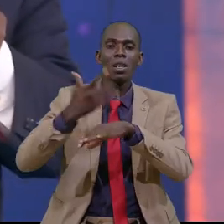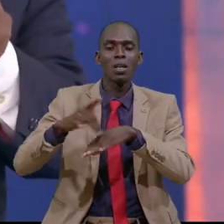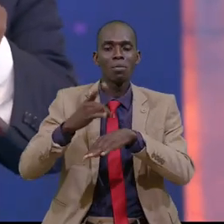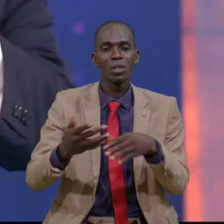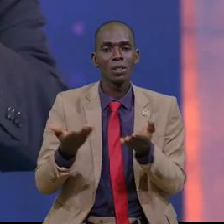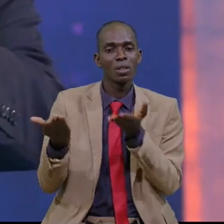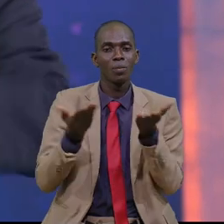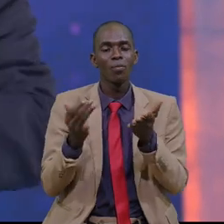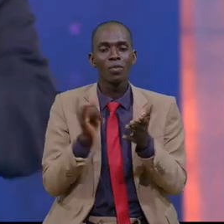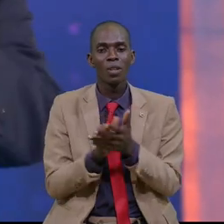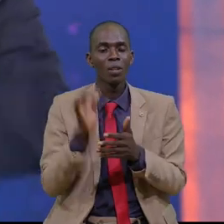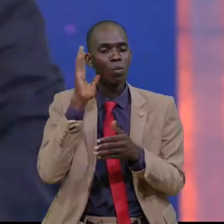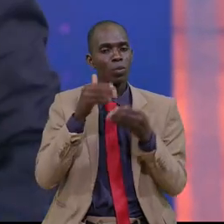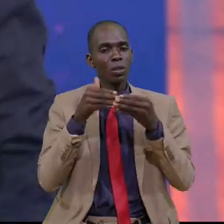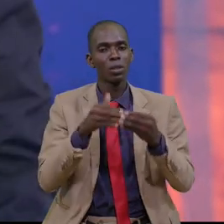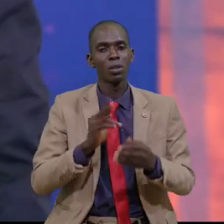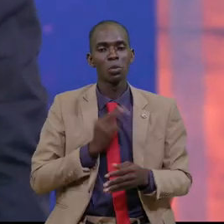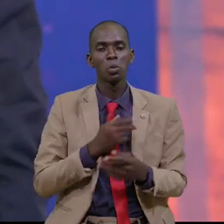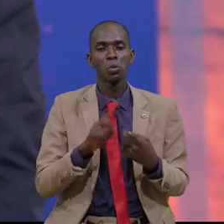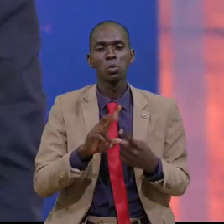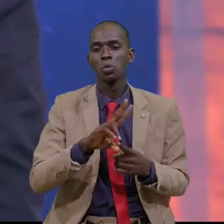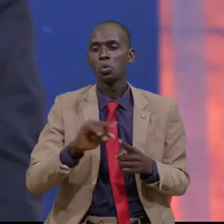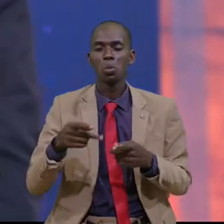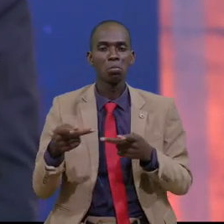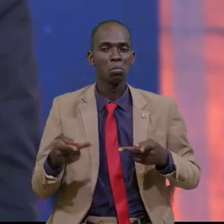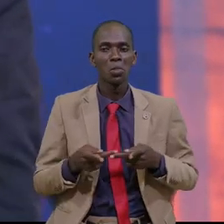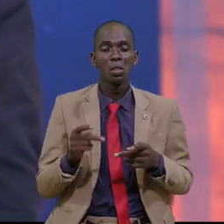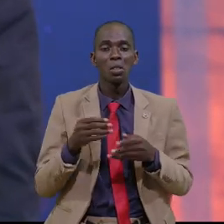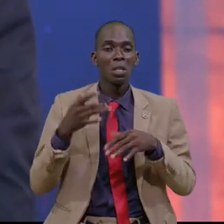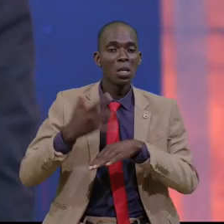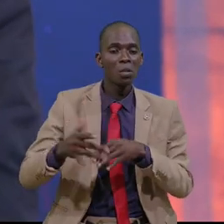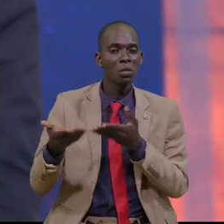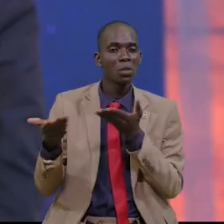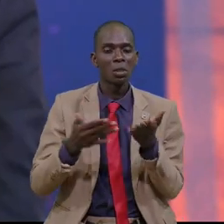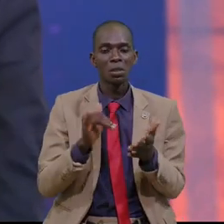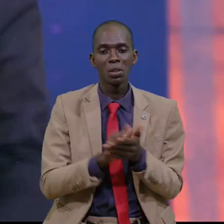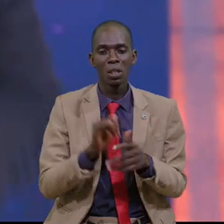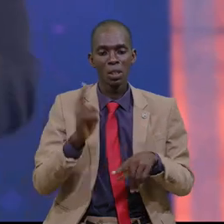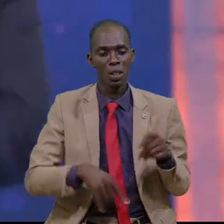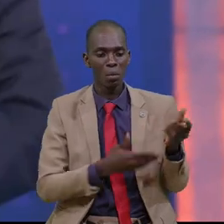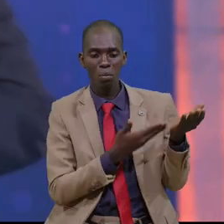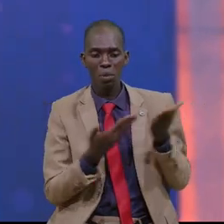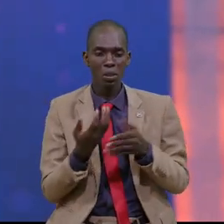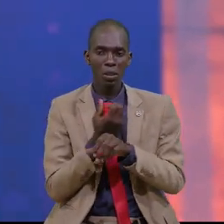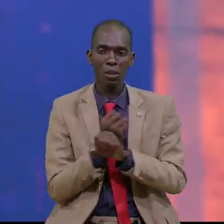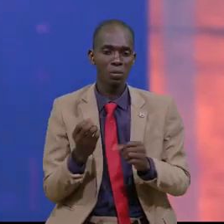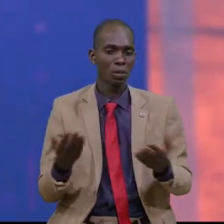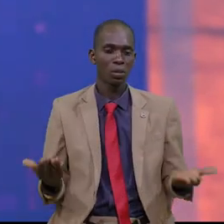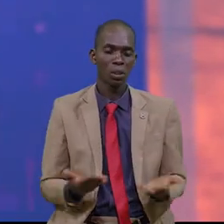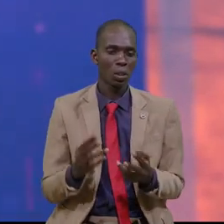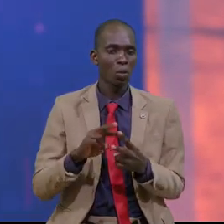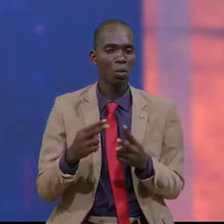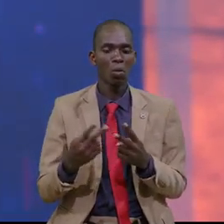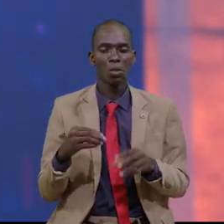us nowhere. Empty service that doesn't bring salvation here nor in eternity. We're looking